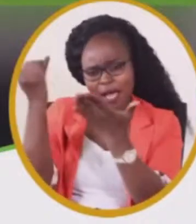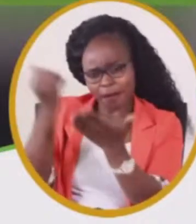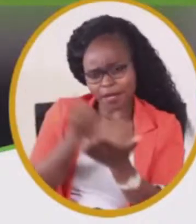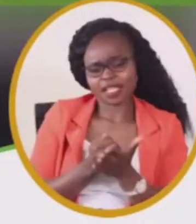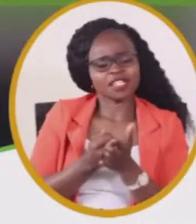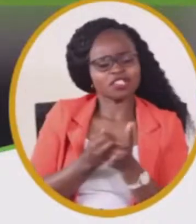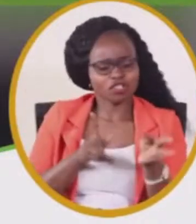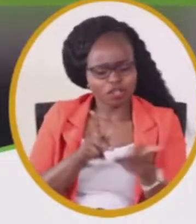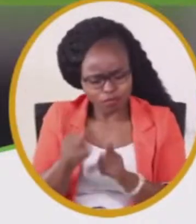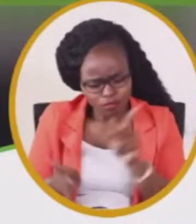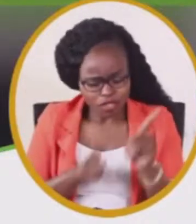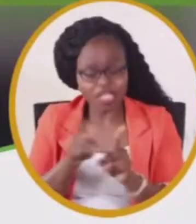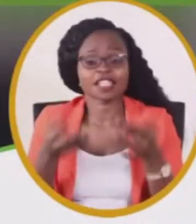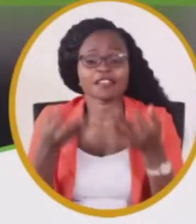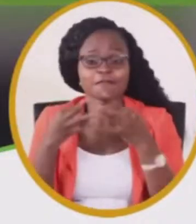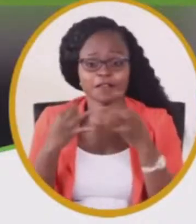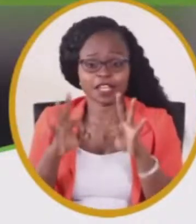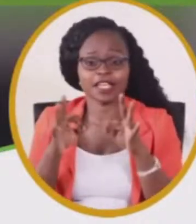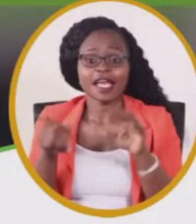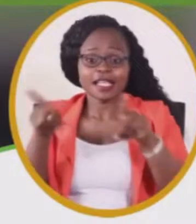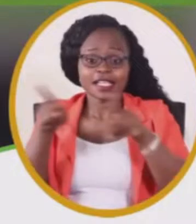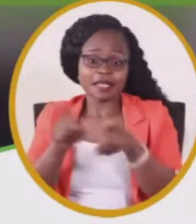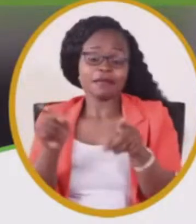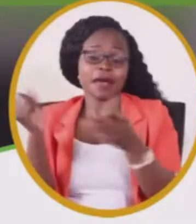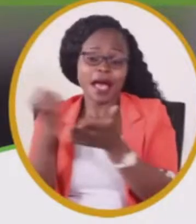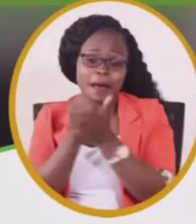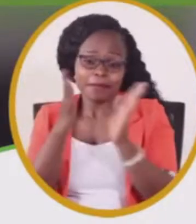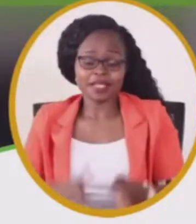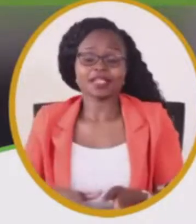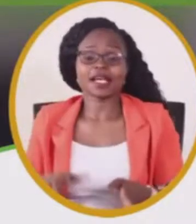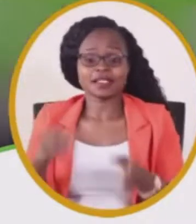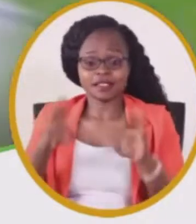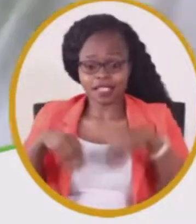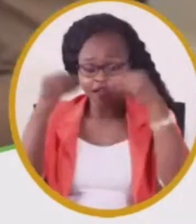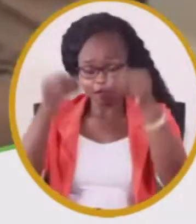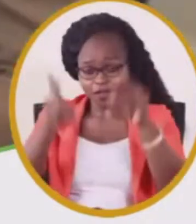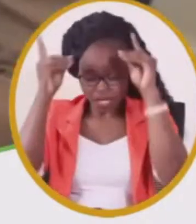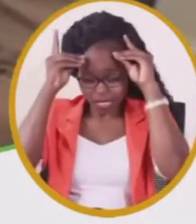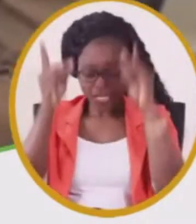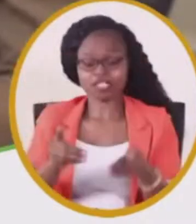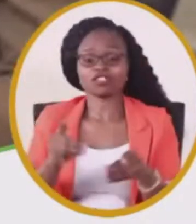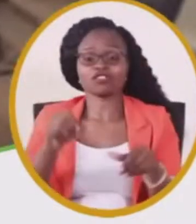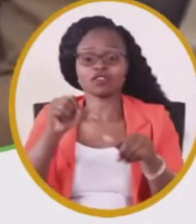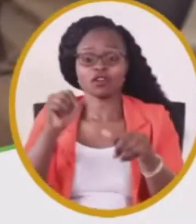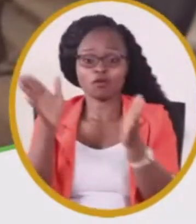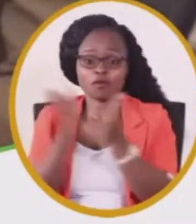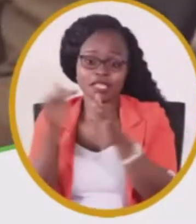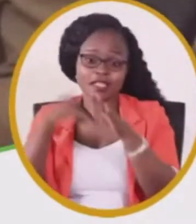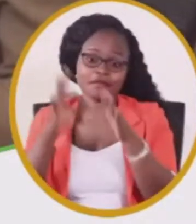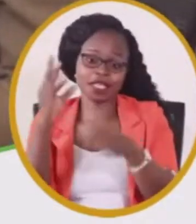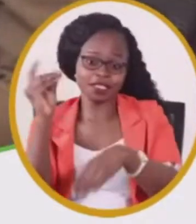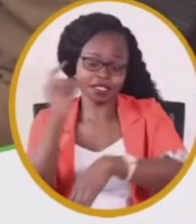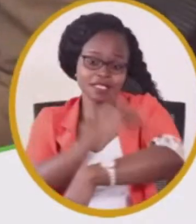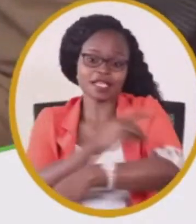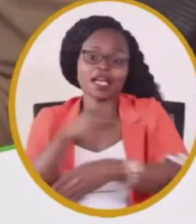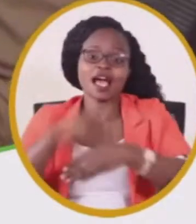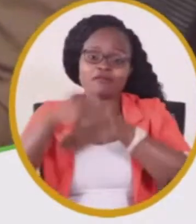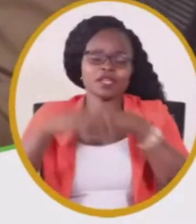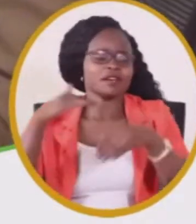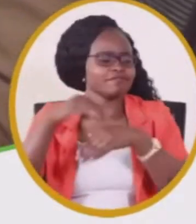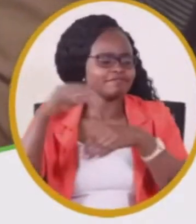applications free of charge, and applicants notified of the authority's decision within 30 days after receipt of all relevant